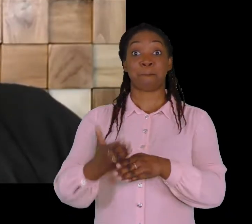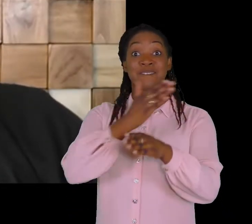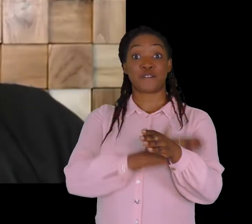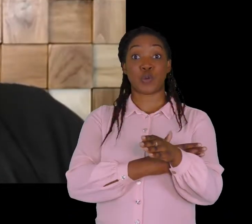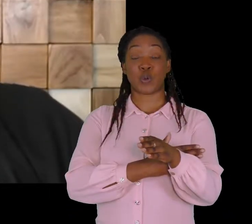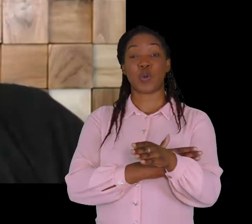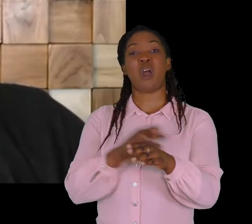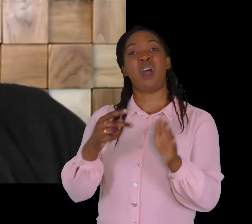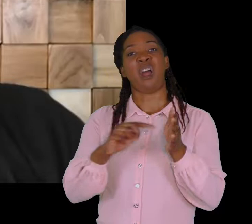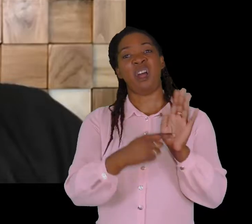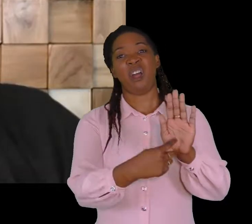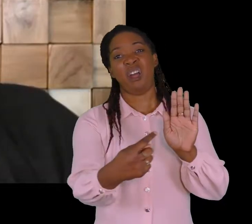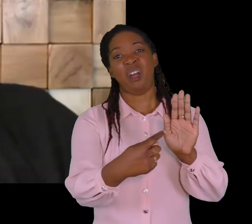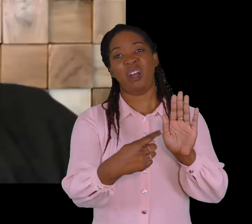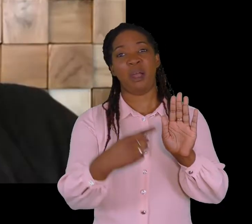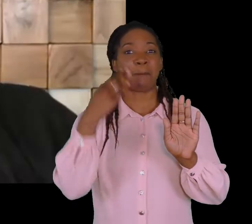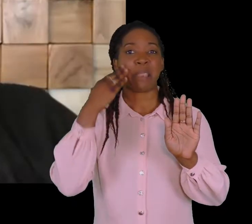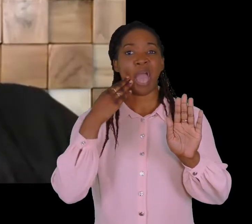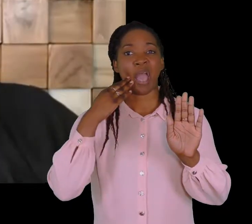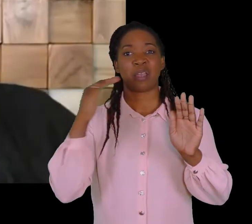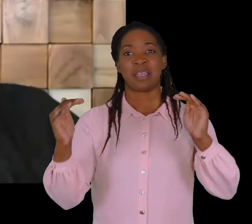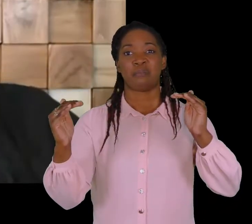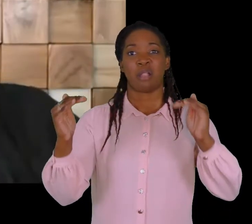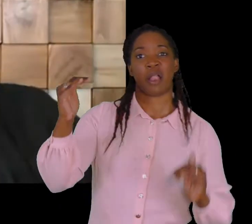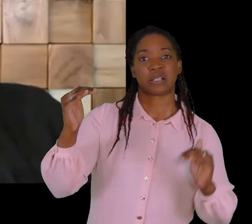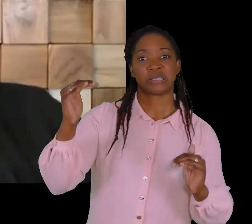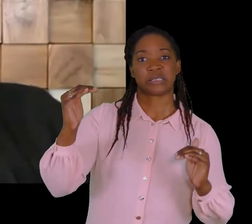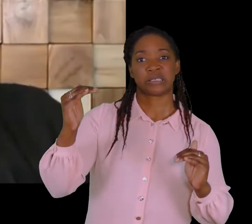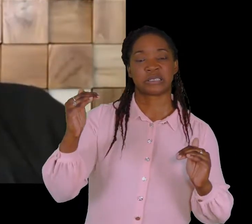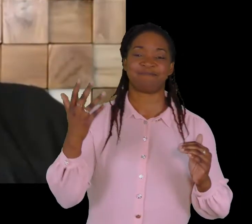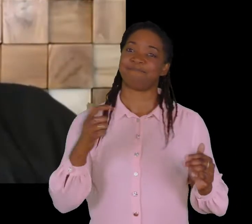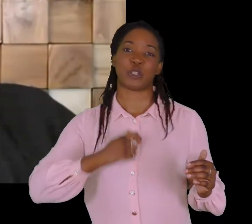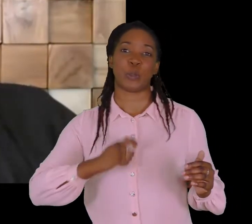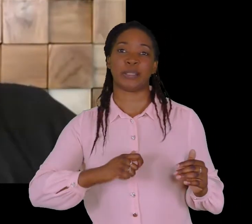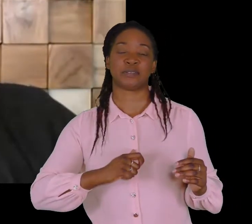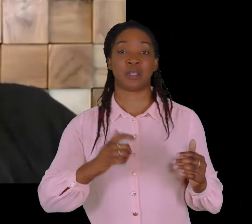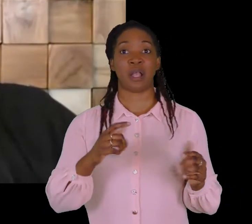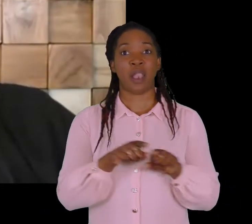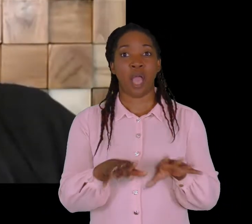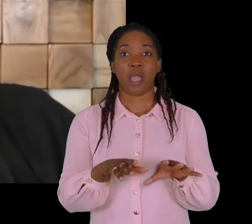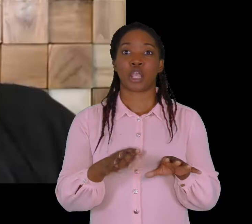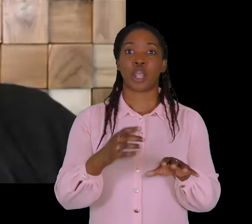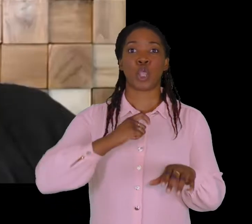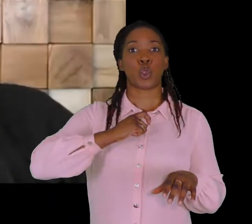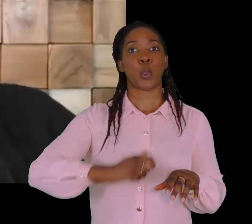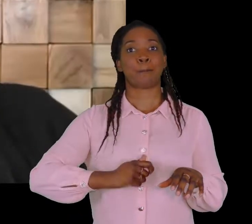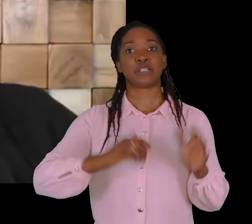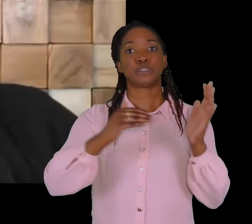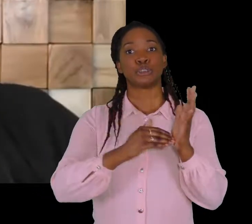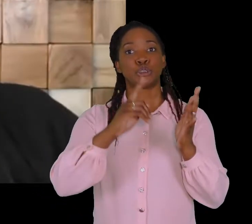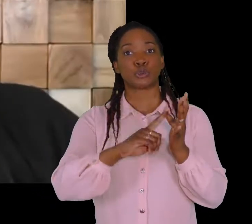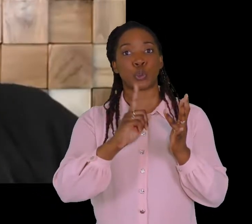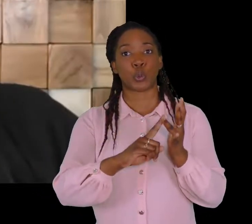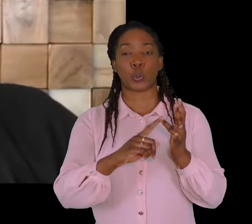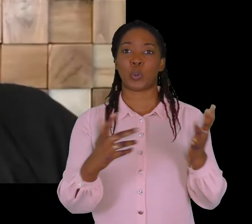was predicated on Black people as less than human, with images of Africans in human zoos and